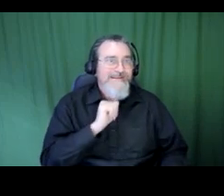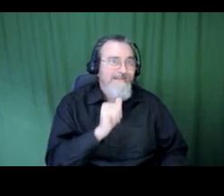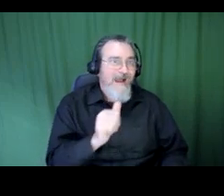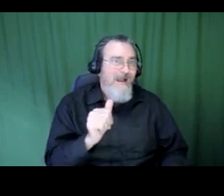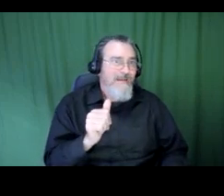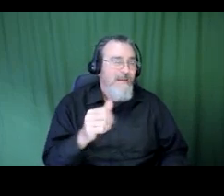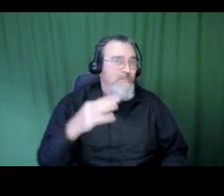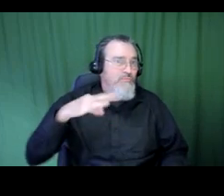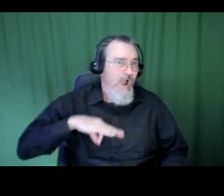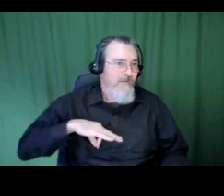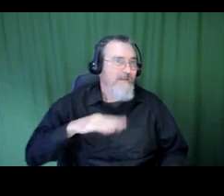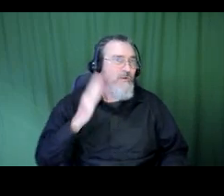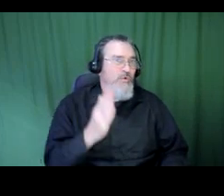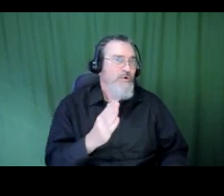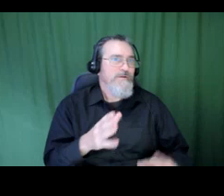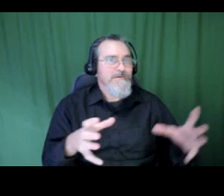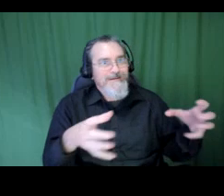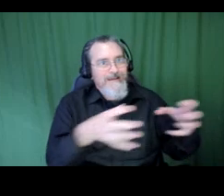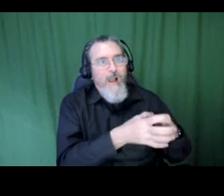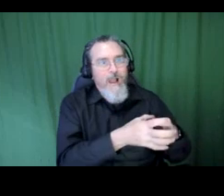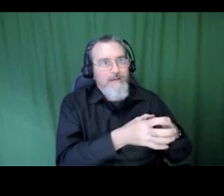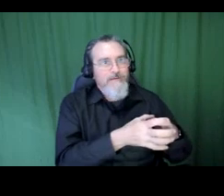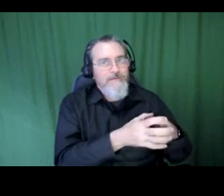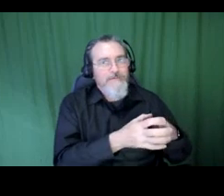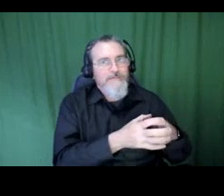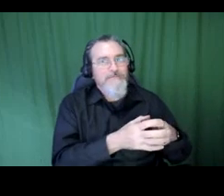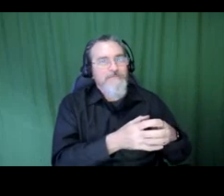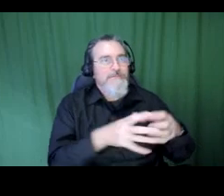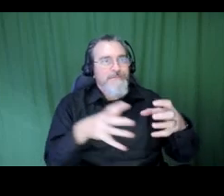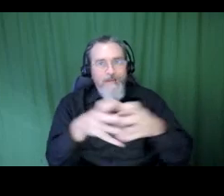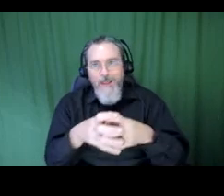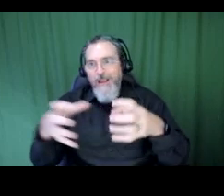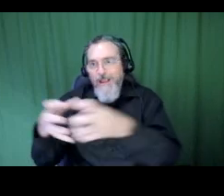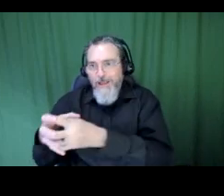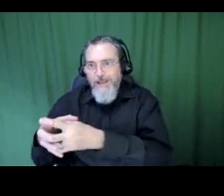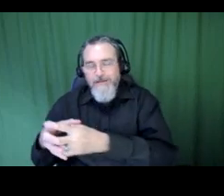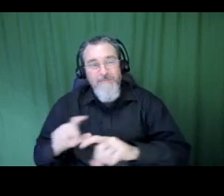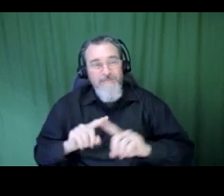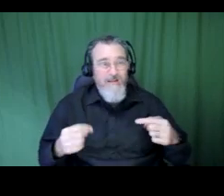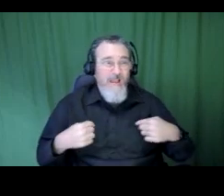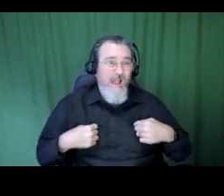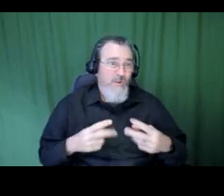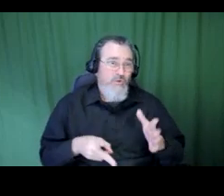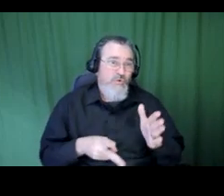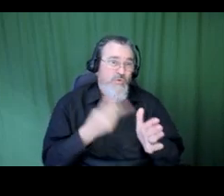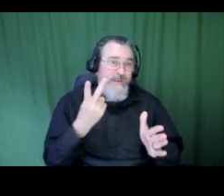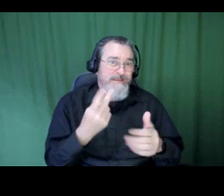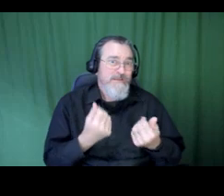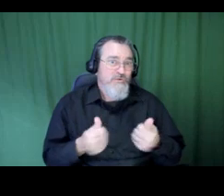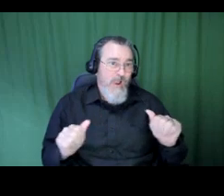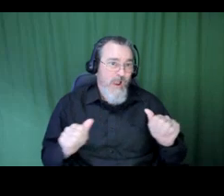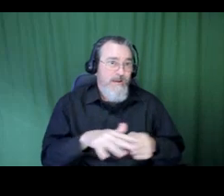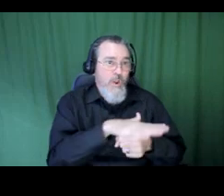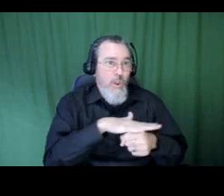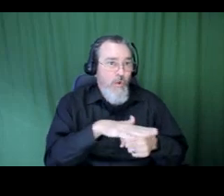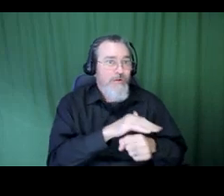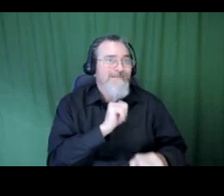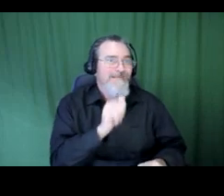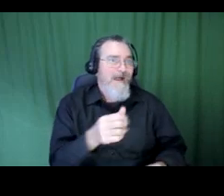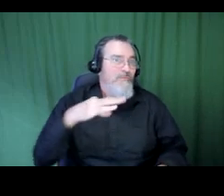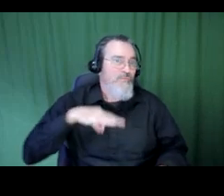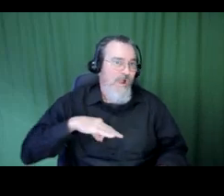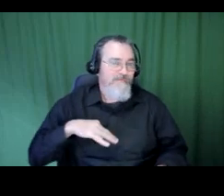each other and combine forces. But I tried twice with local nonprofits to work